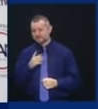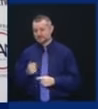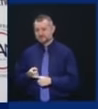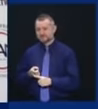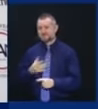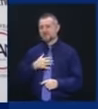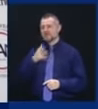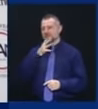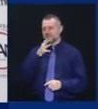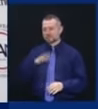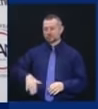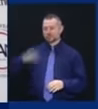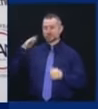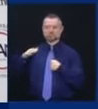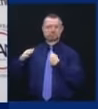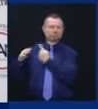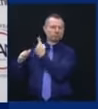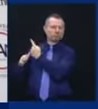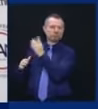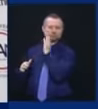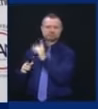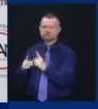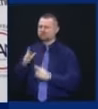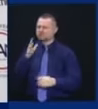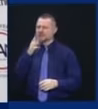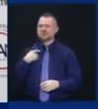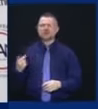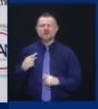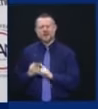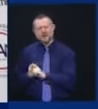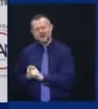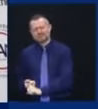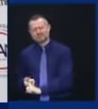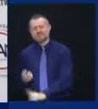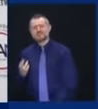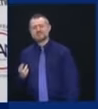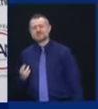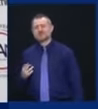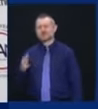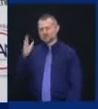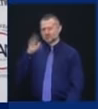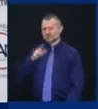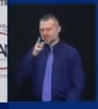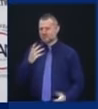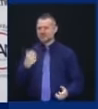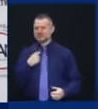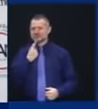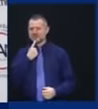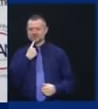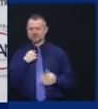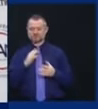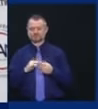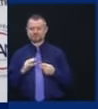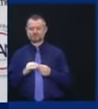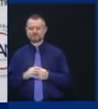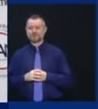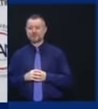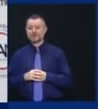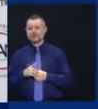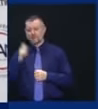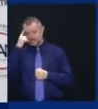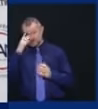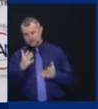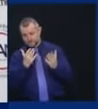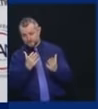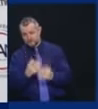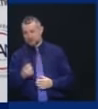mother. She was my best friend. I know she would want me to say today what I'm saying with you, Governor, and with you,